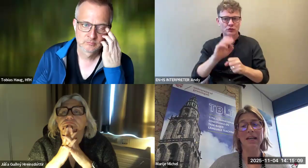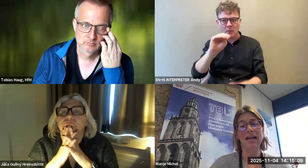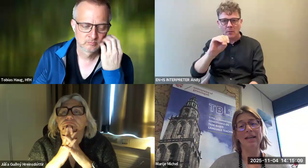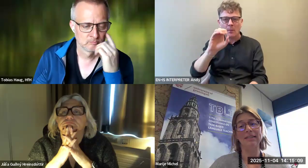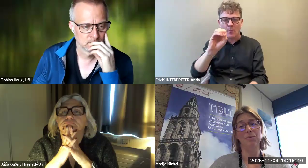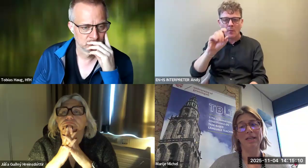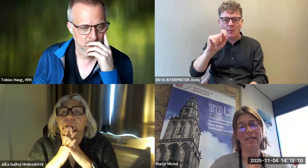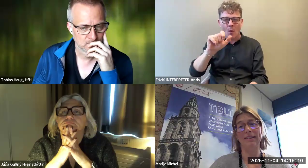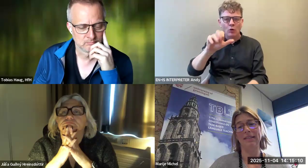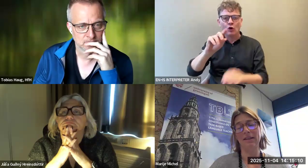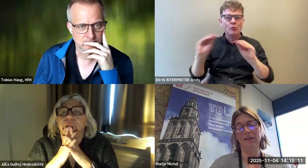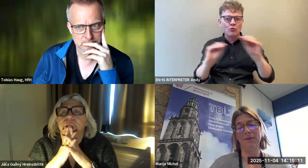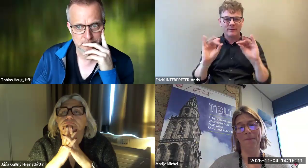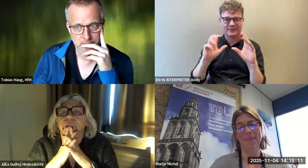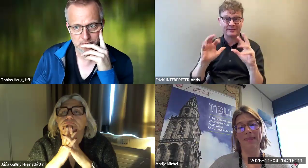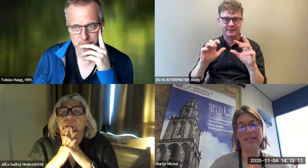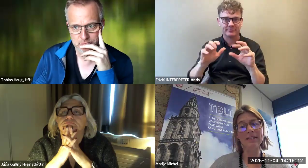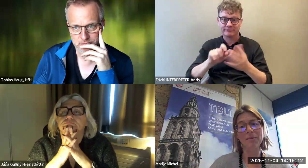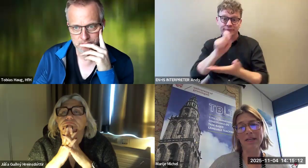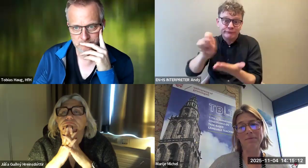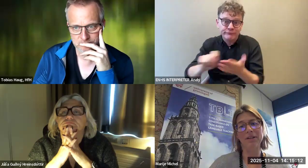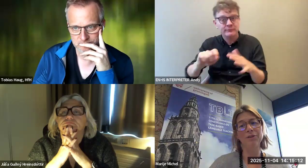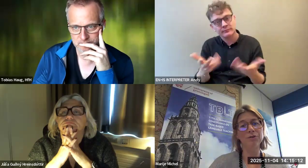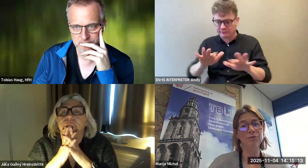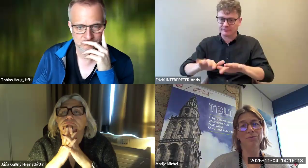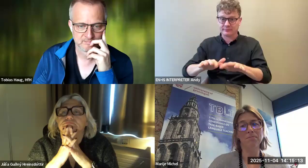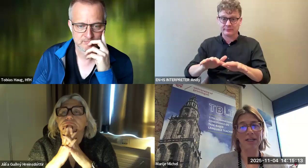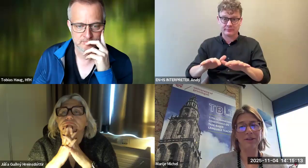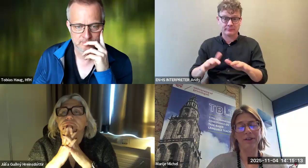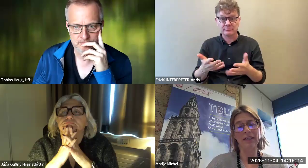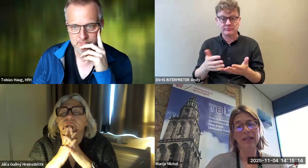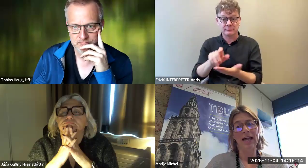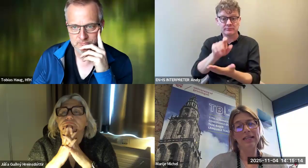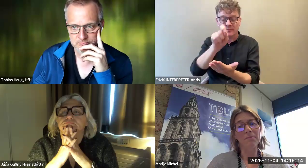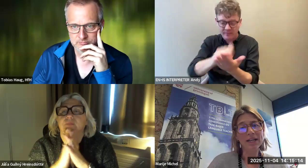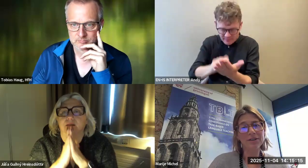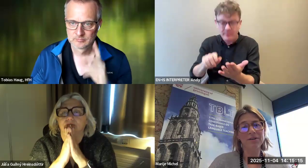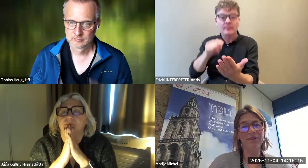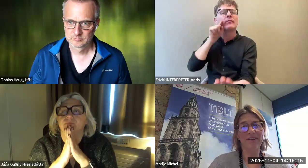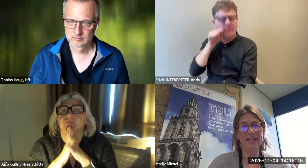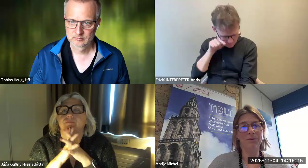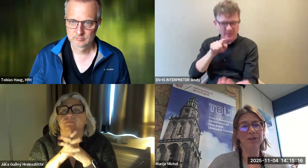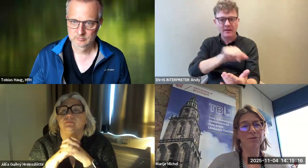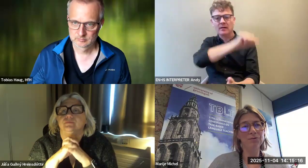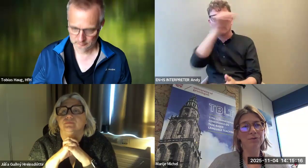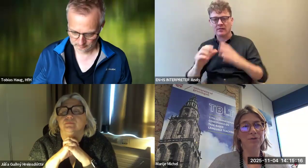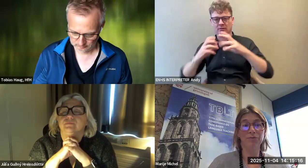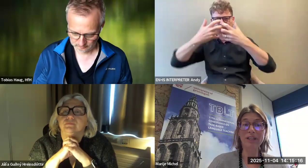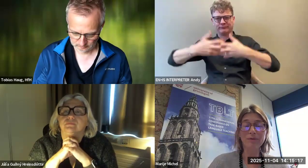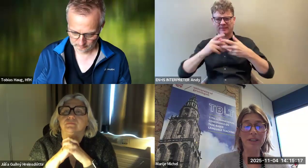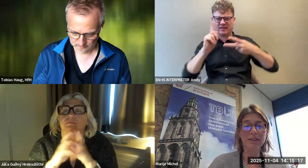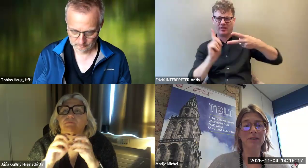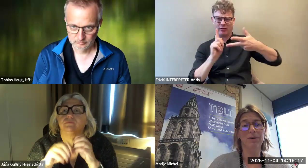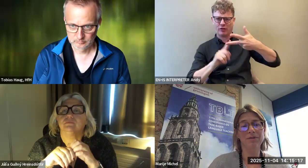movements. And when it then is on paper, you do monitoring. And in the monitoring phase, what you do,